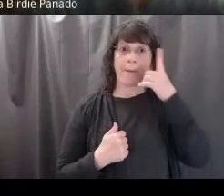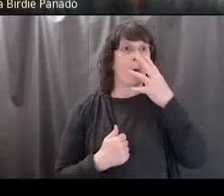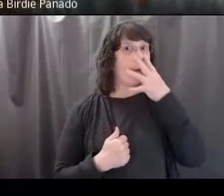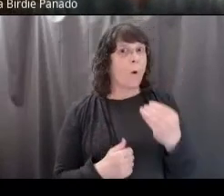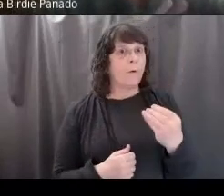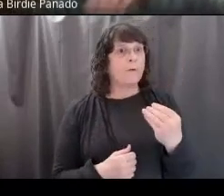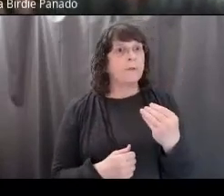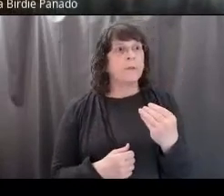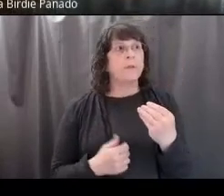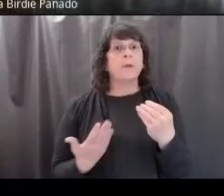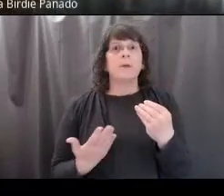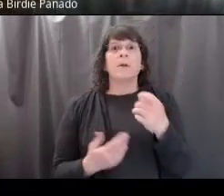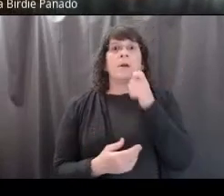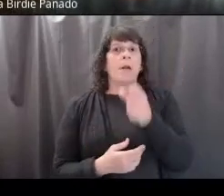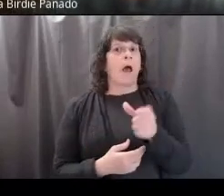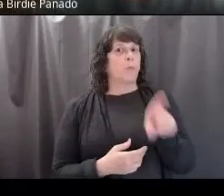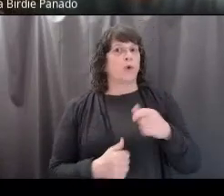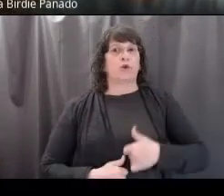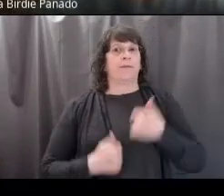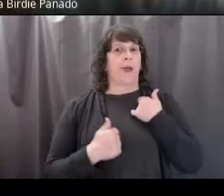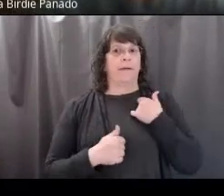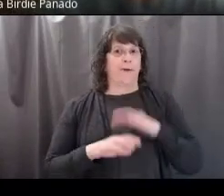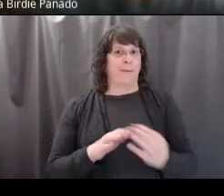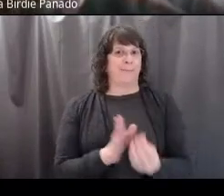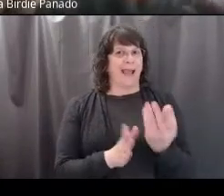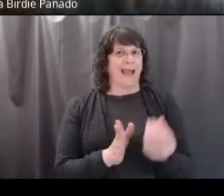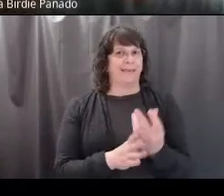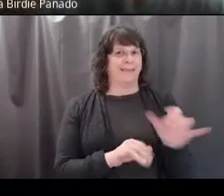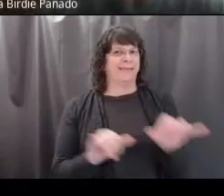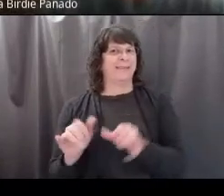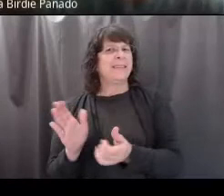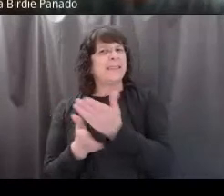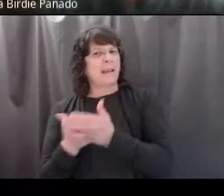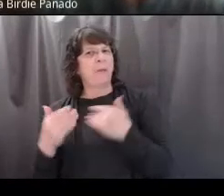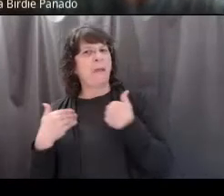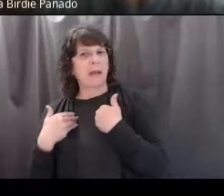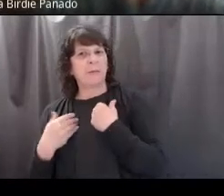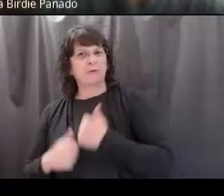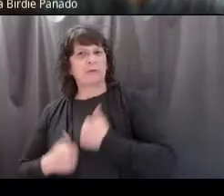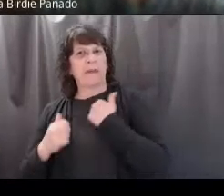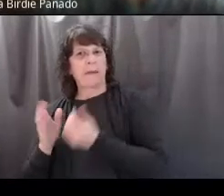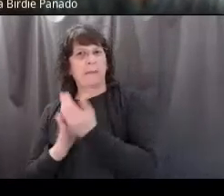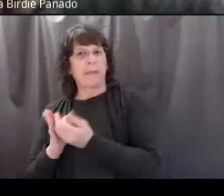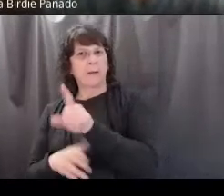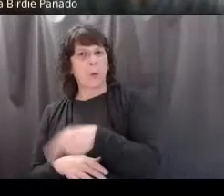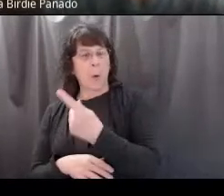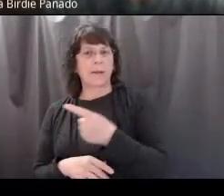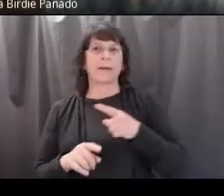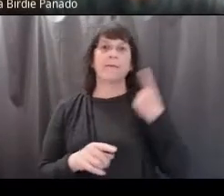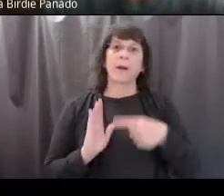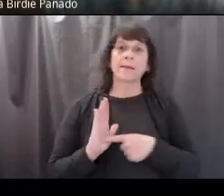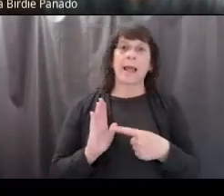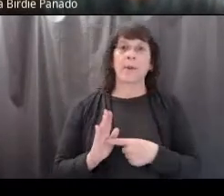wolves are not meant to survive off of plants like some animals are. For